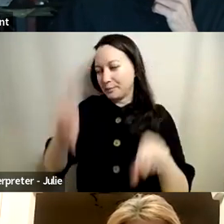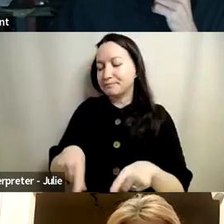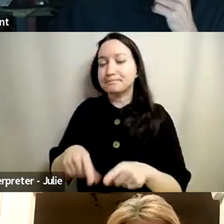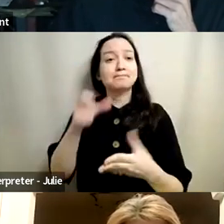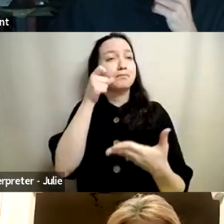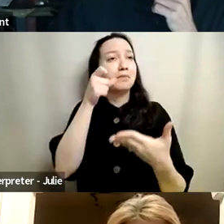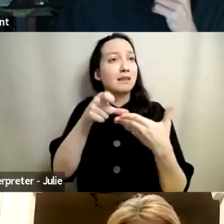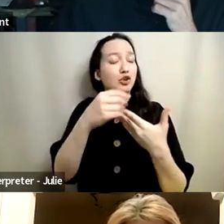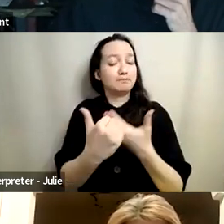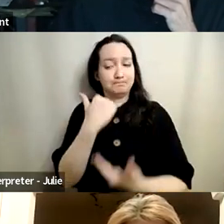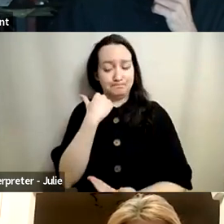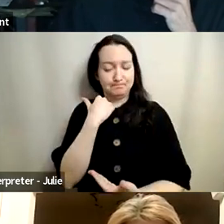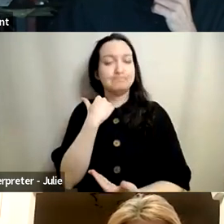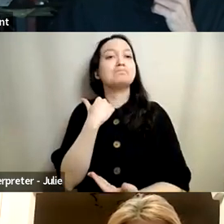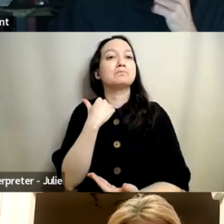letter was received